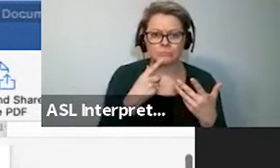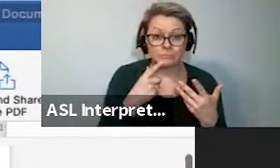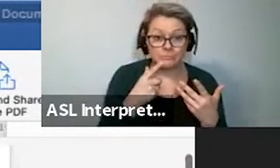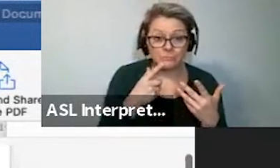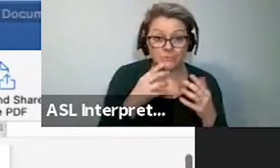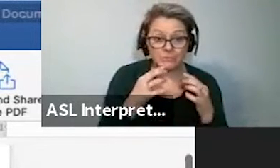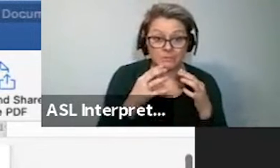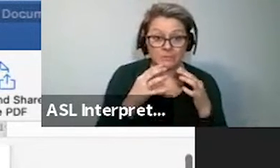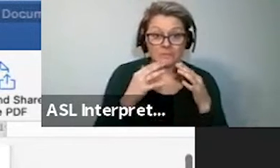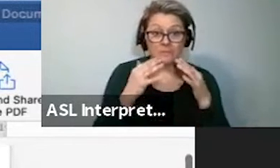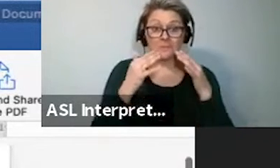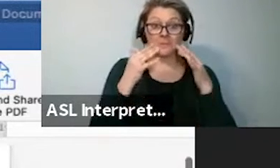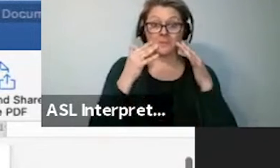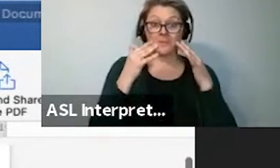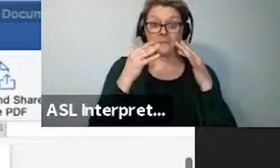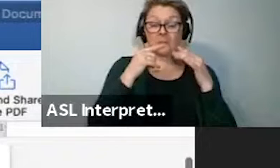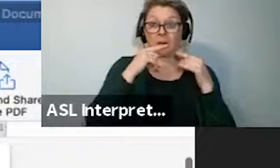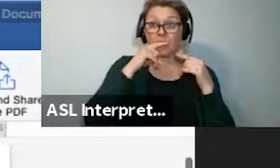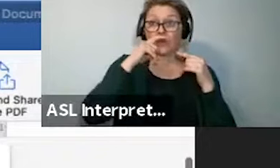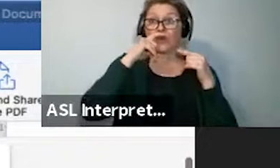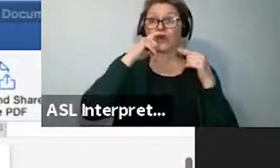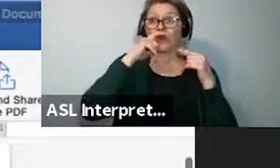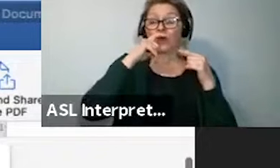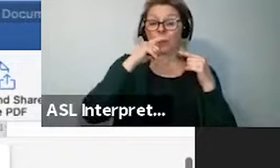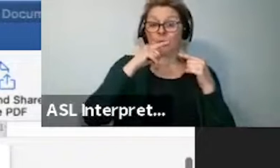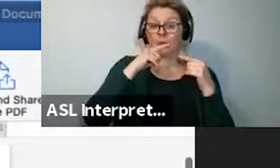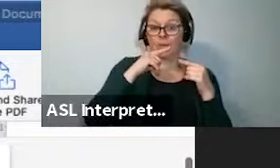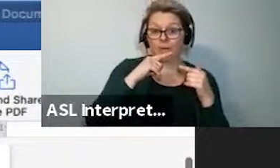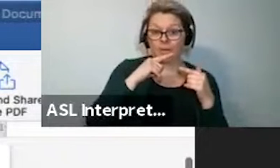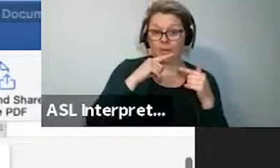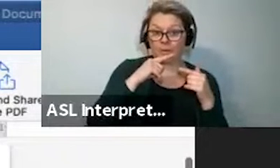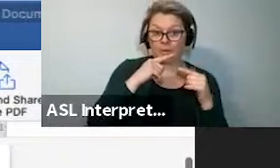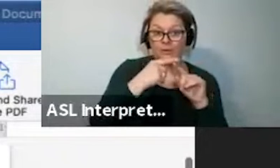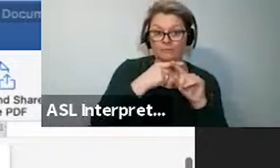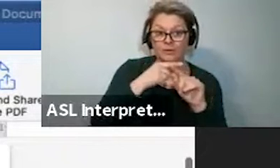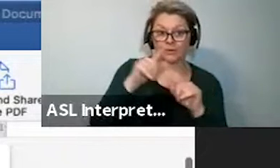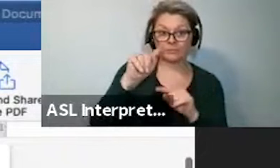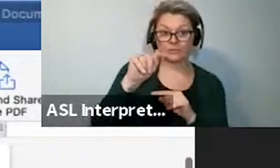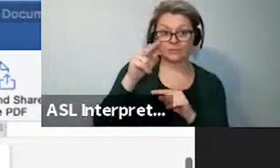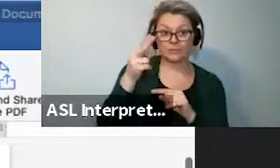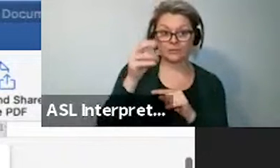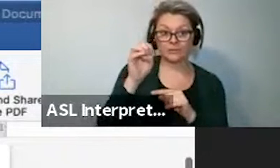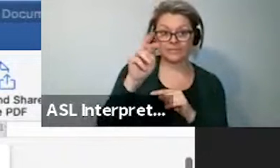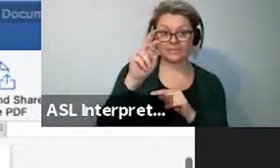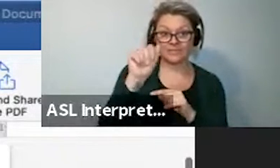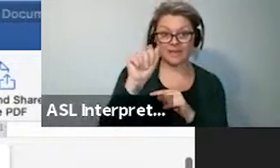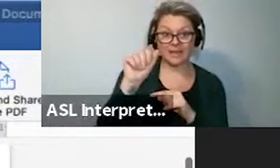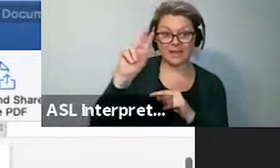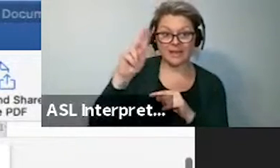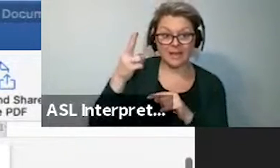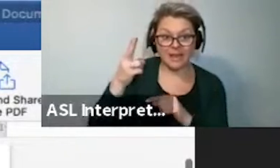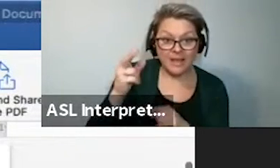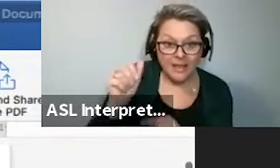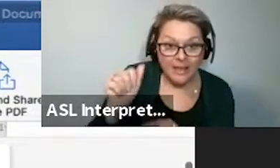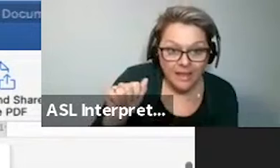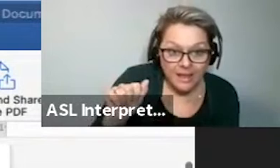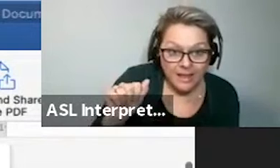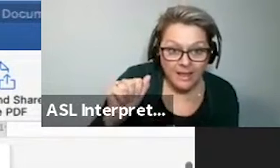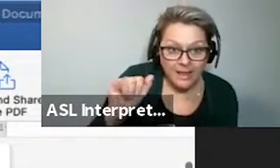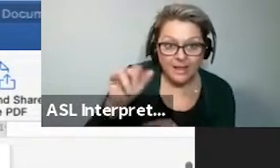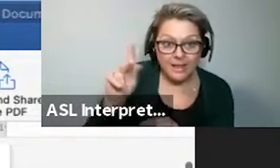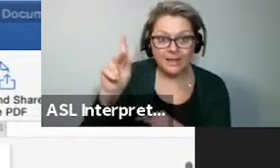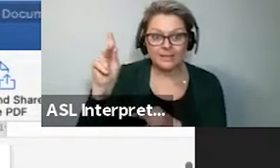sink back to its original place. From Teresa Ha-Kyung-cha's dictee. A child